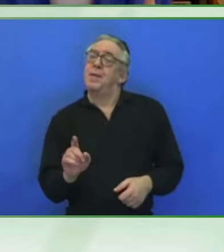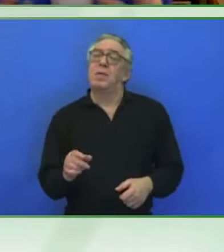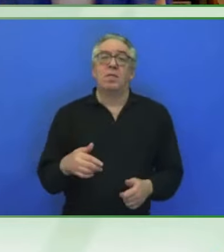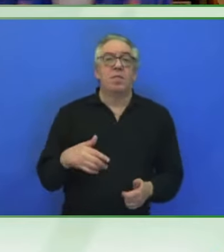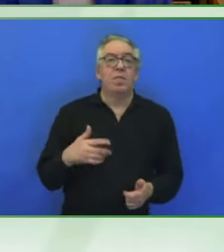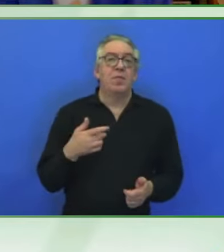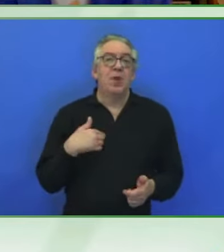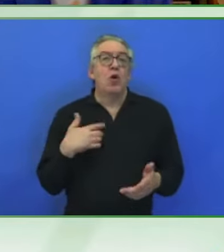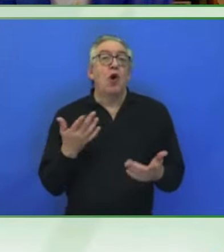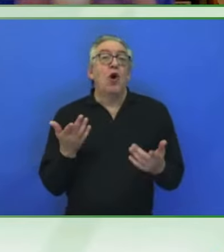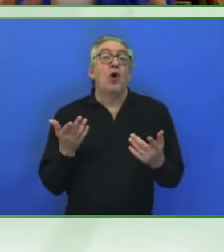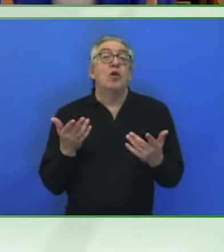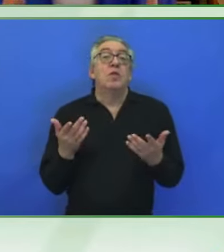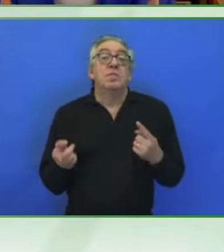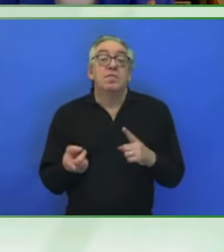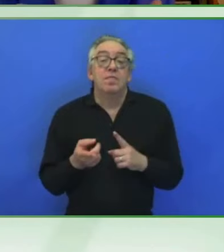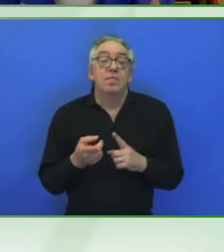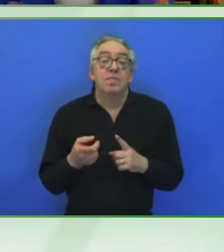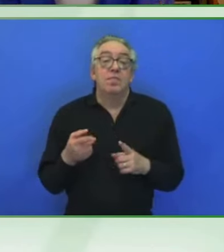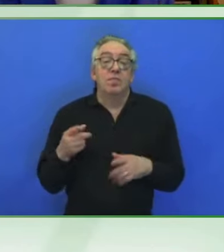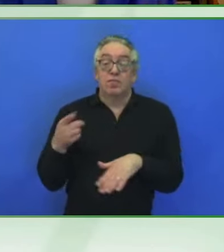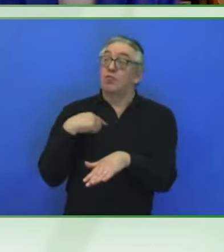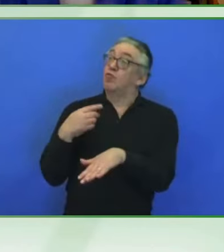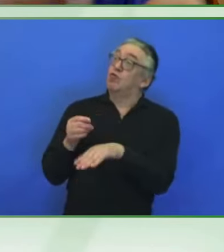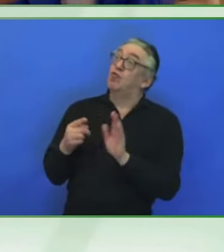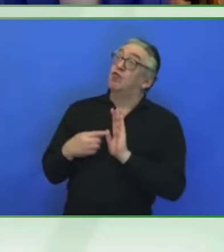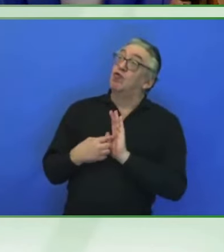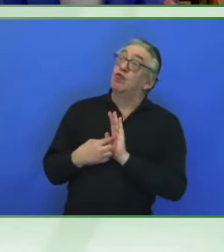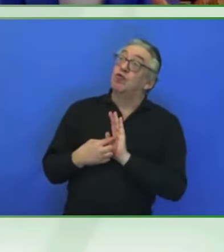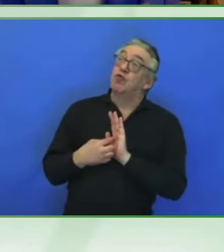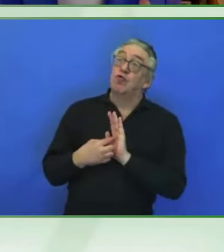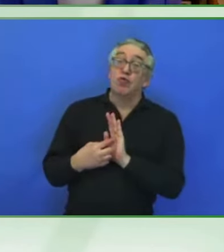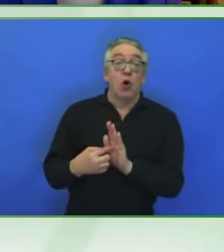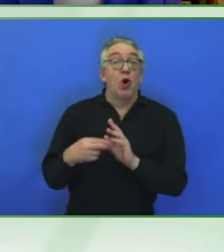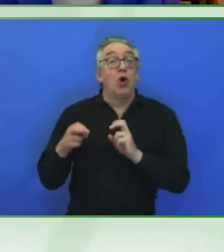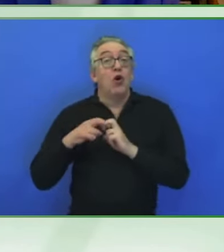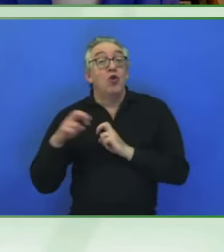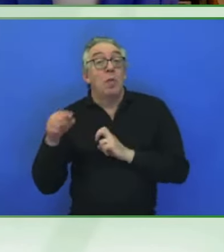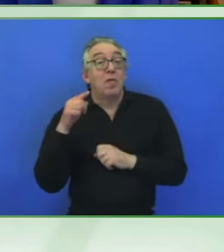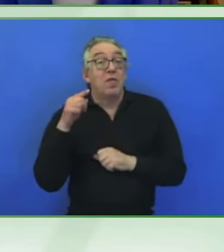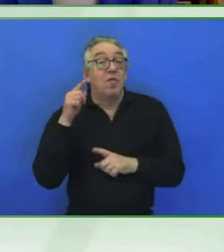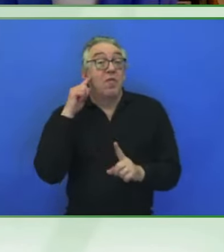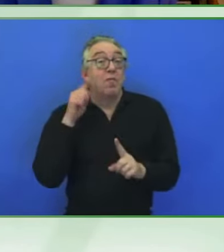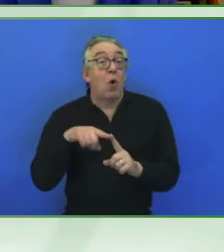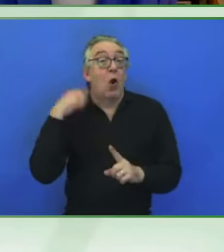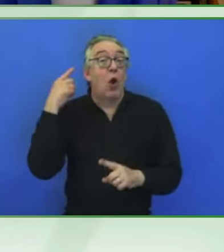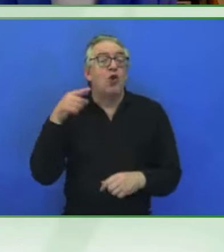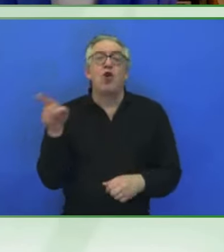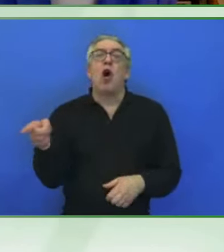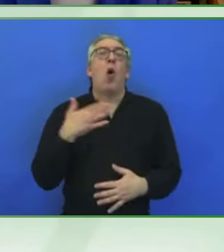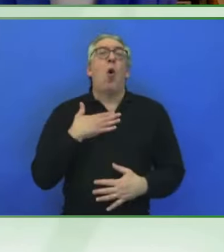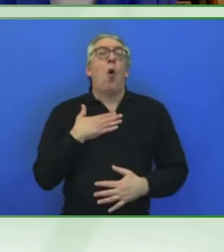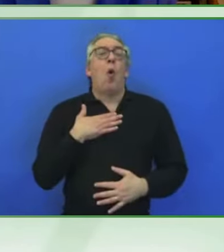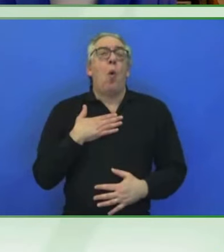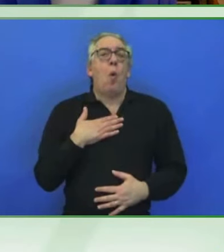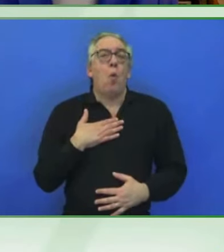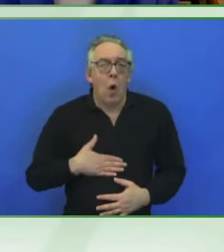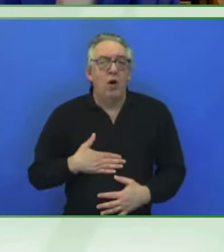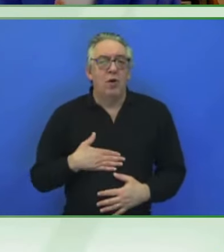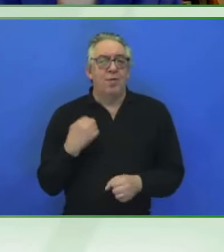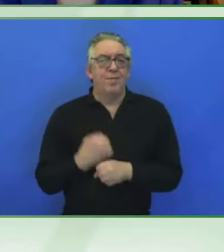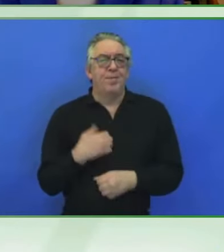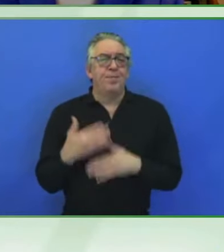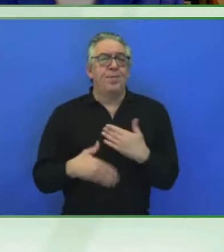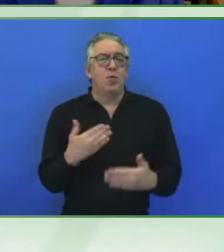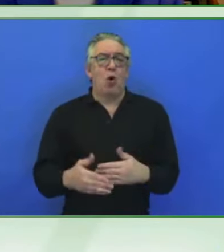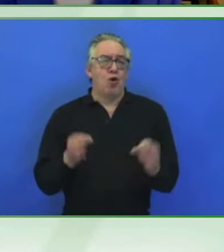It is a good way of demonstrating Transport for London public commitment to getting things right now and for the future. Okay,